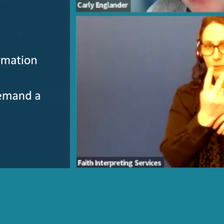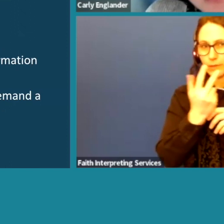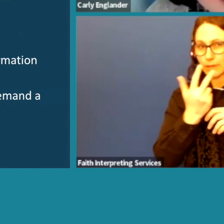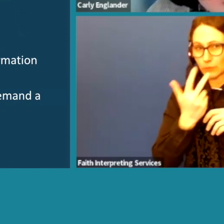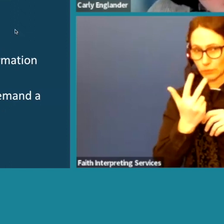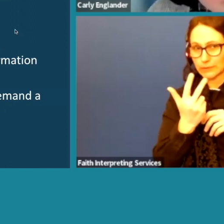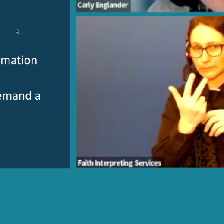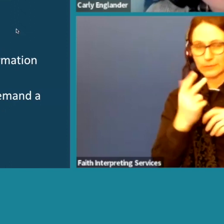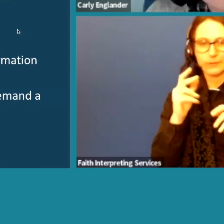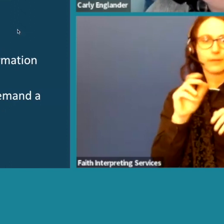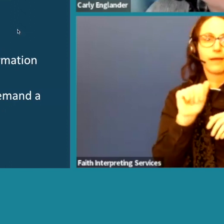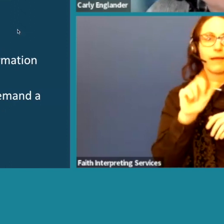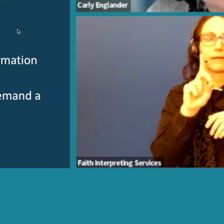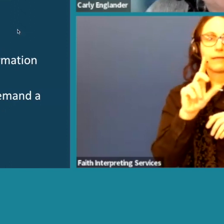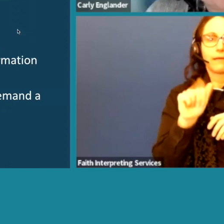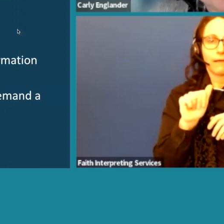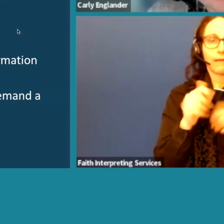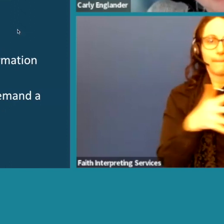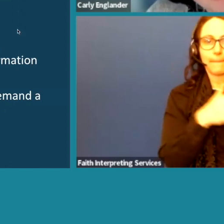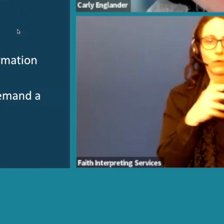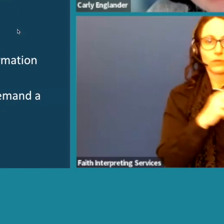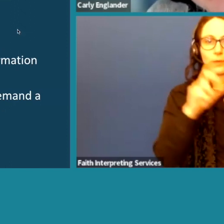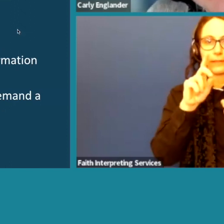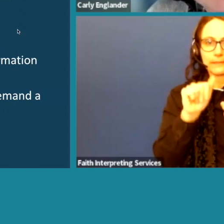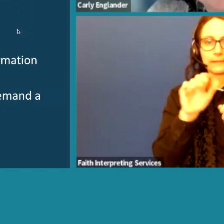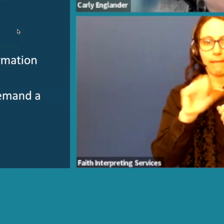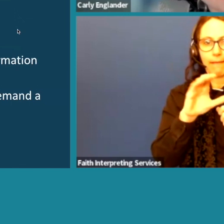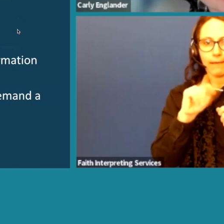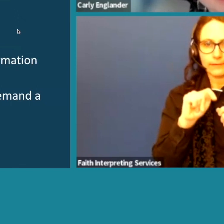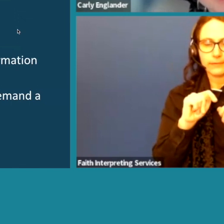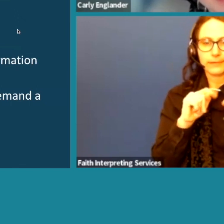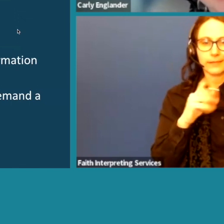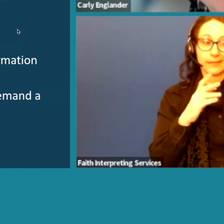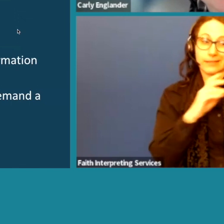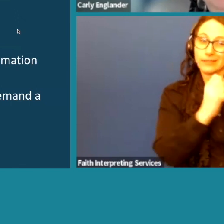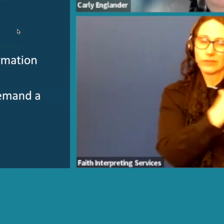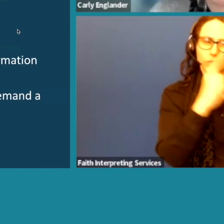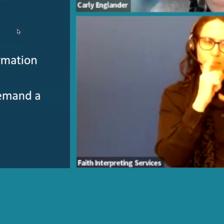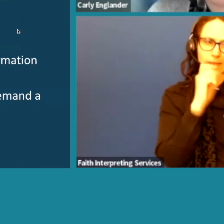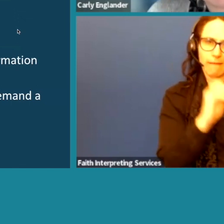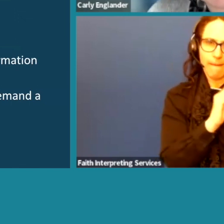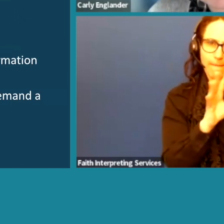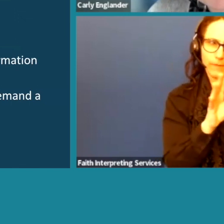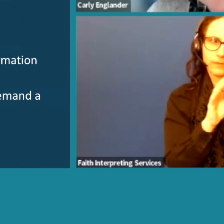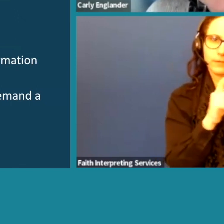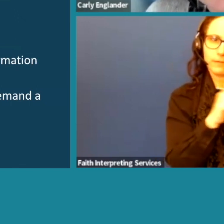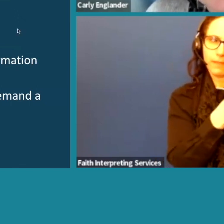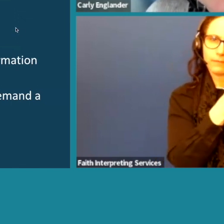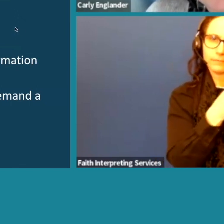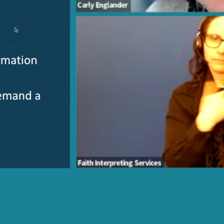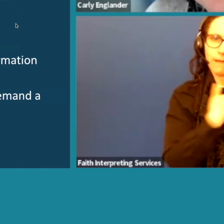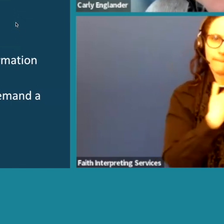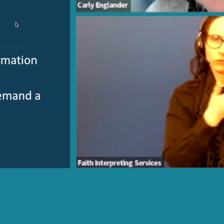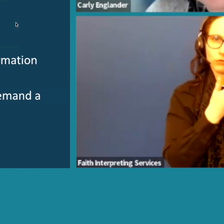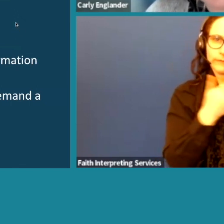Act, in situations where it is not obvious that an animal is a service animal, there are only 2 questions